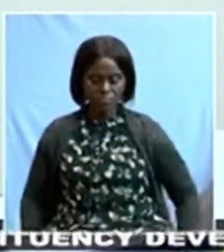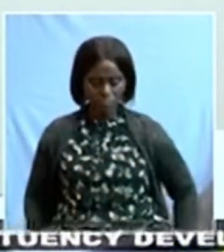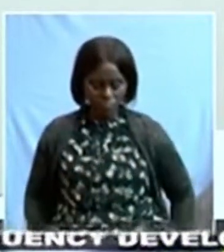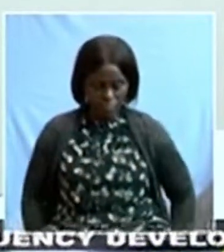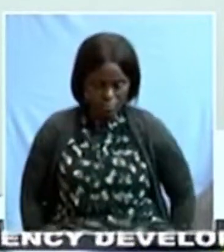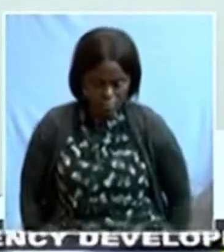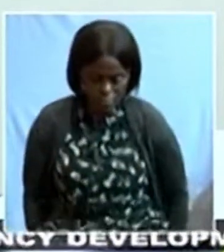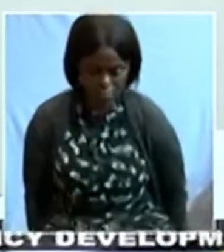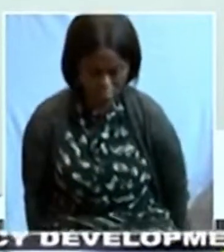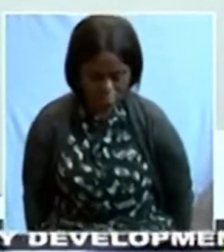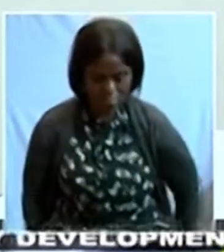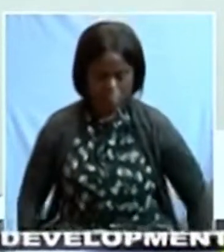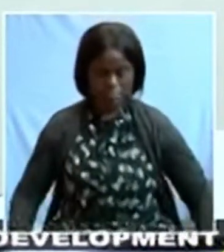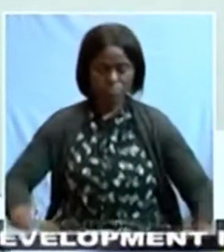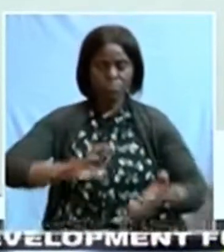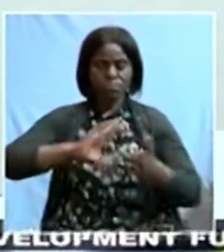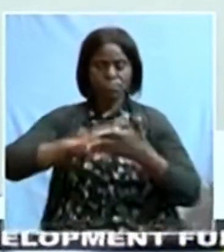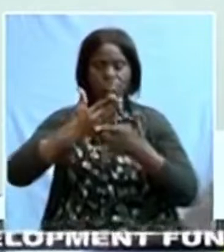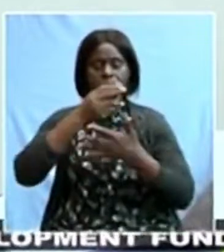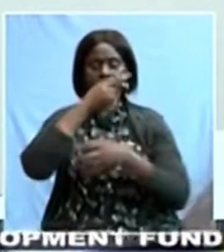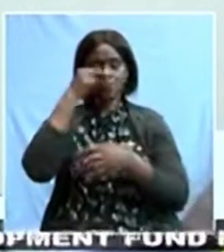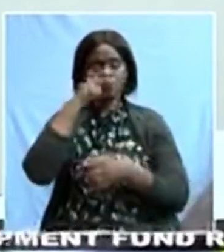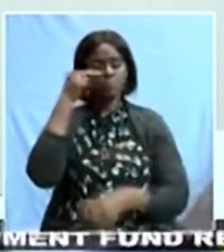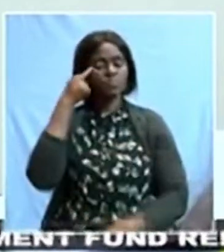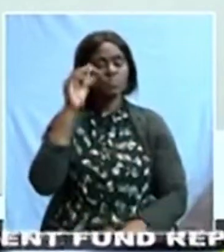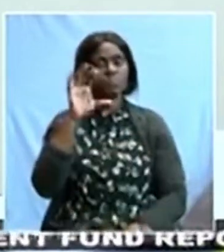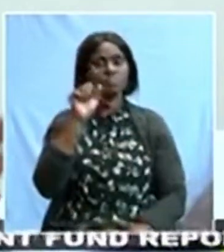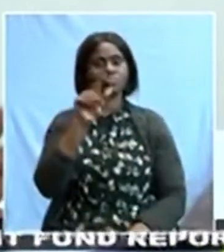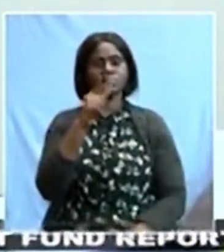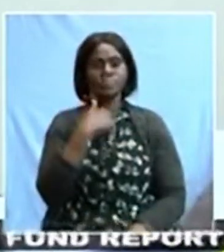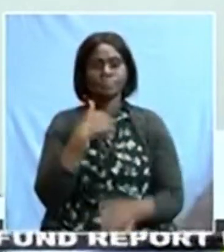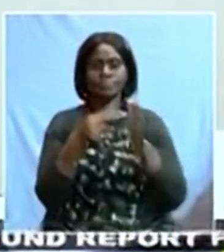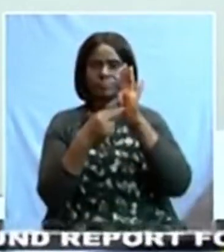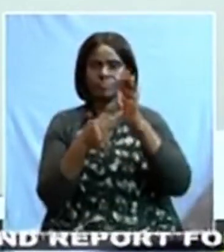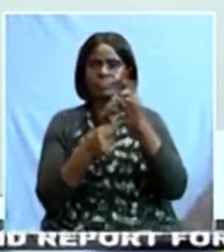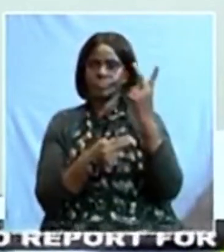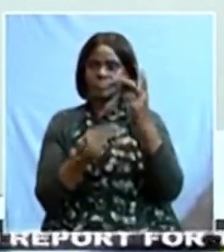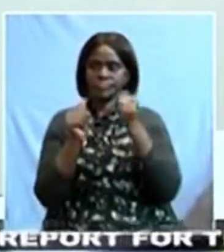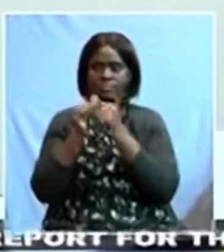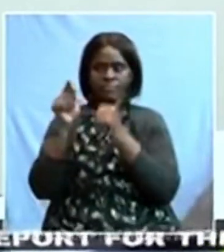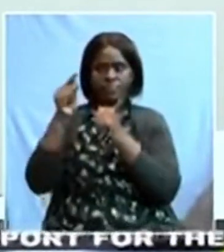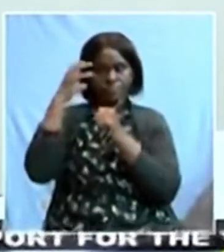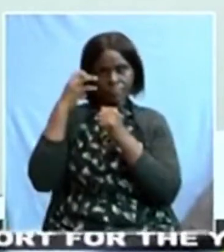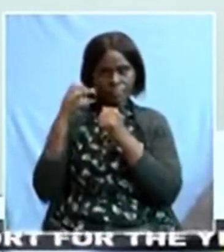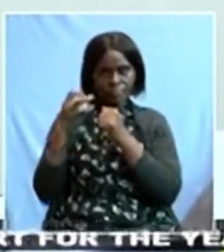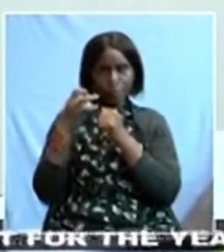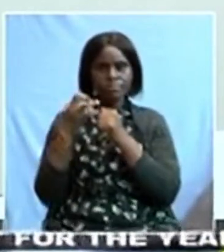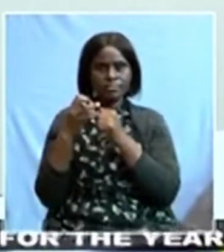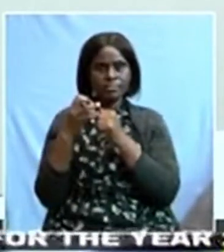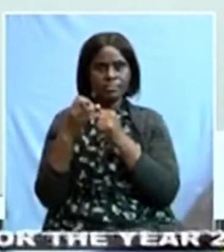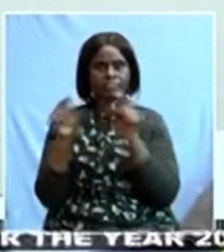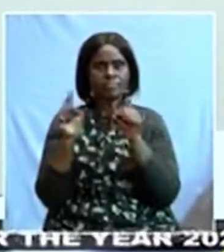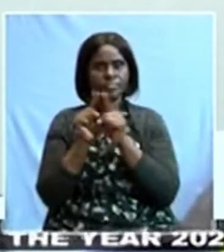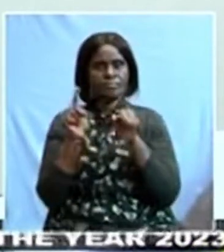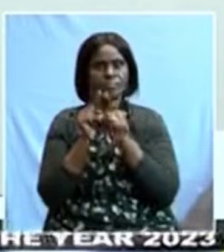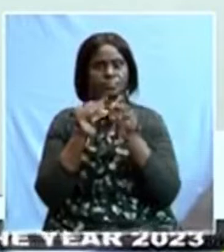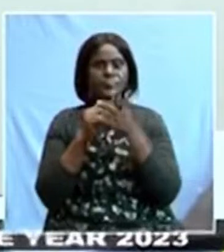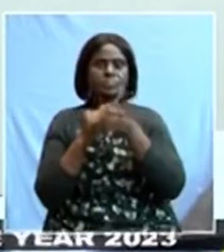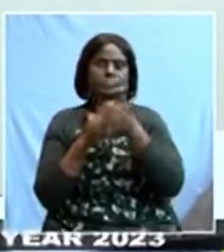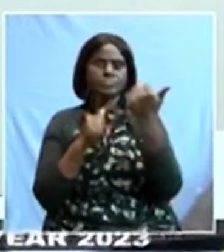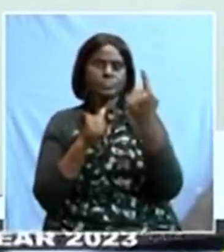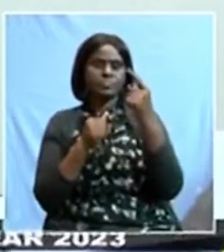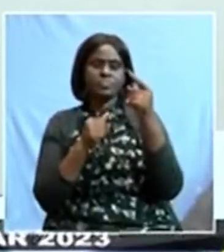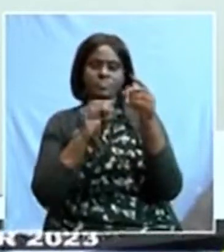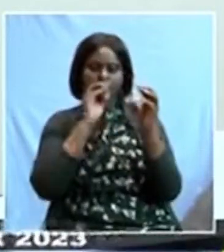was stolen for the CS, and you have indicated that 2 were with the officers and the other one was